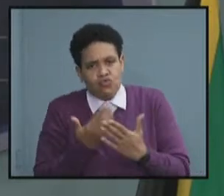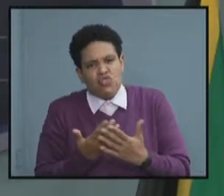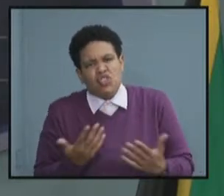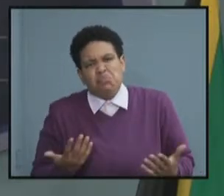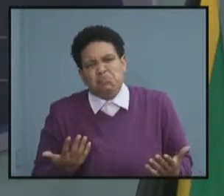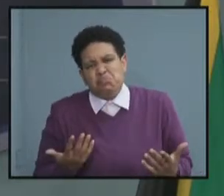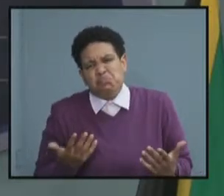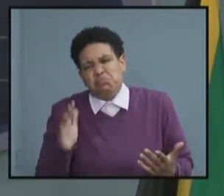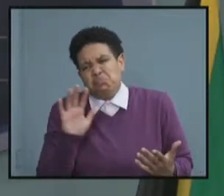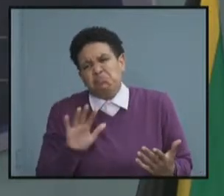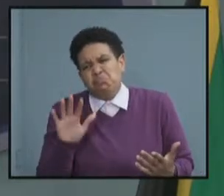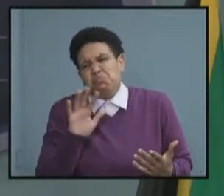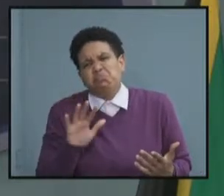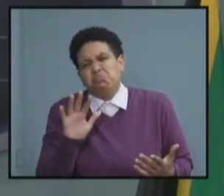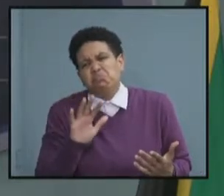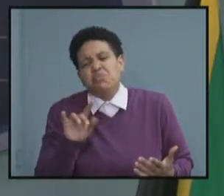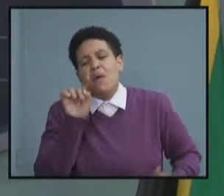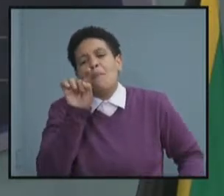at